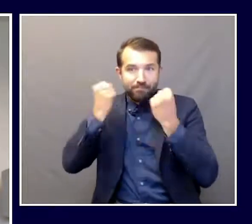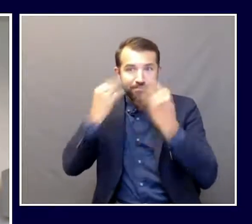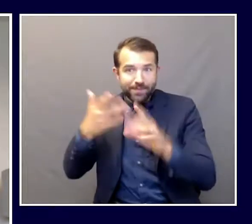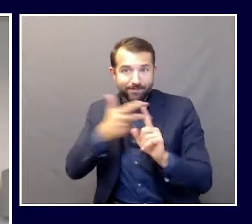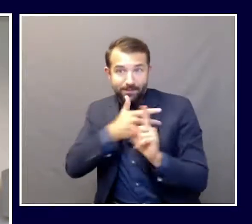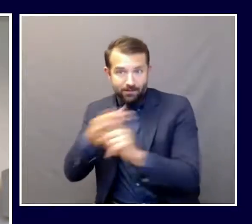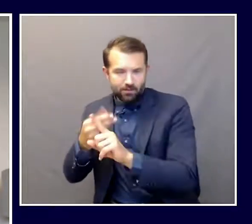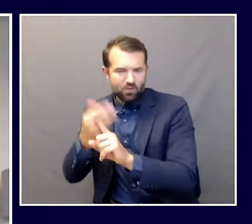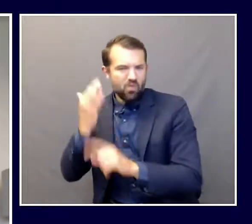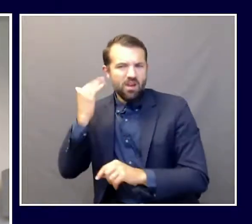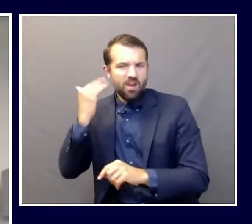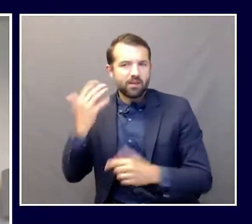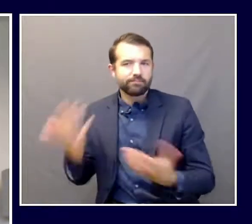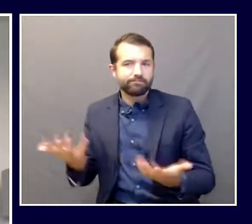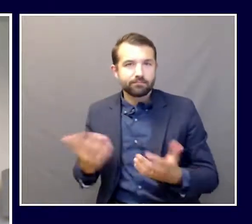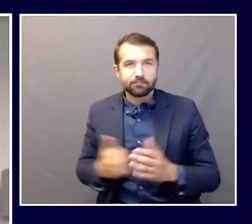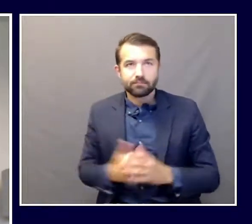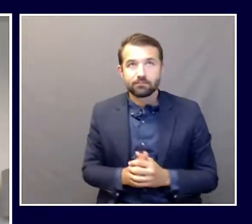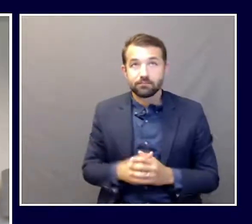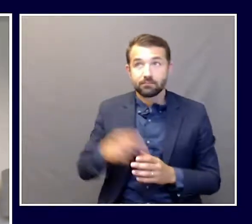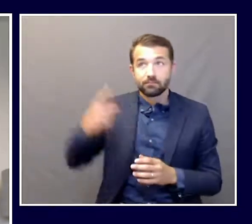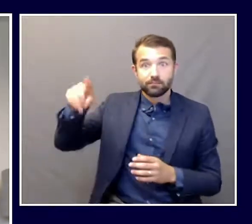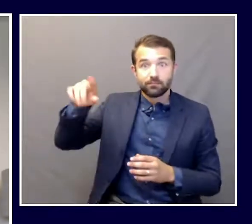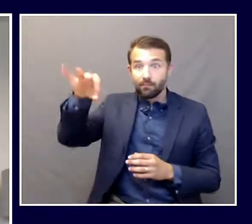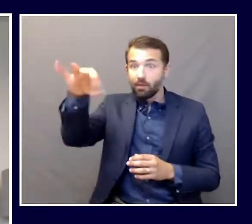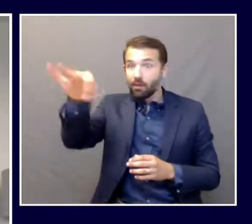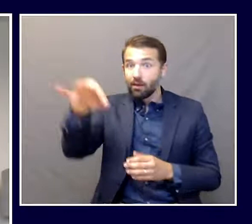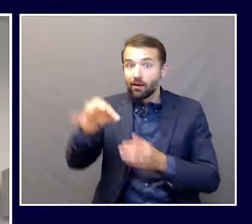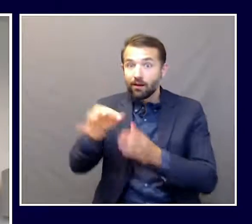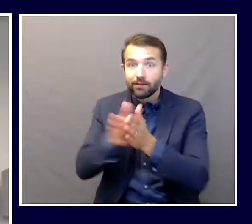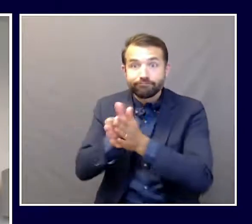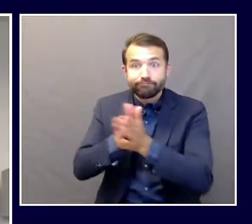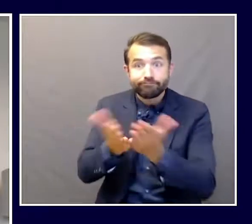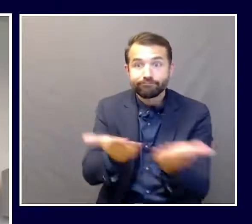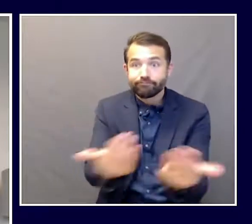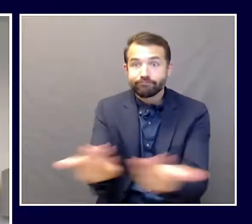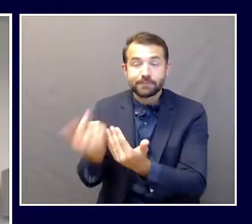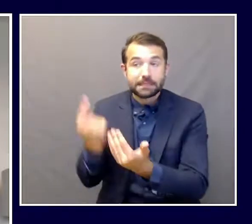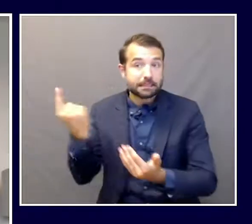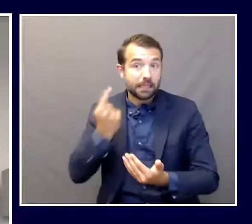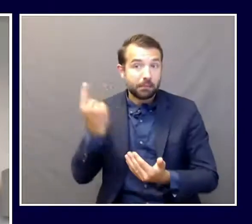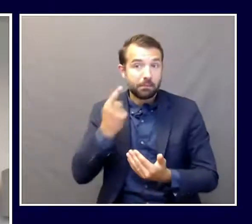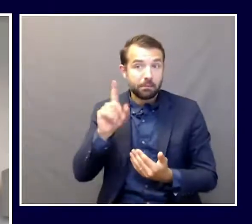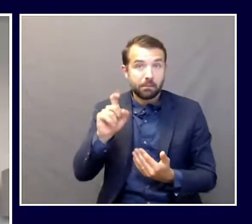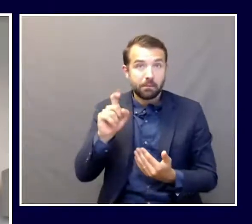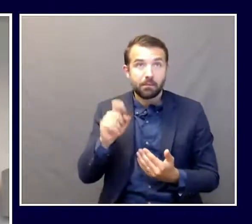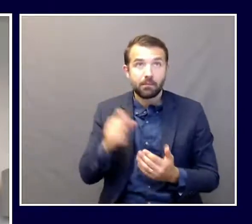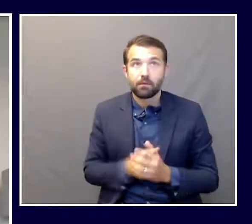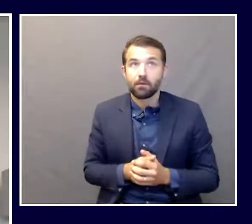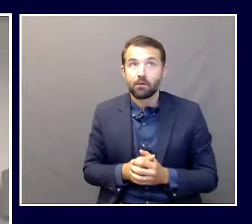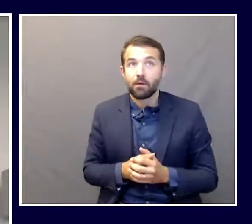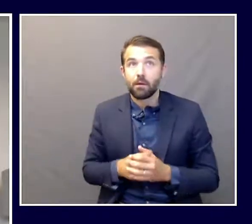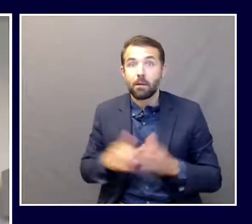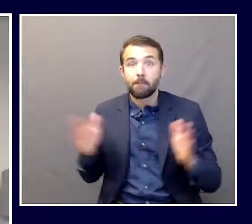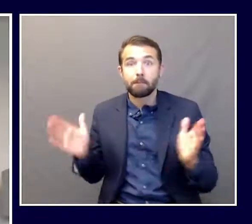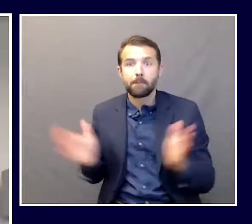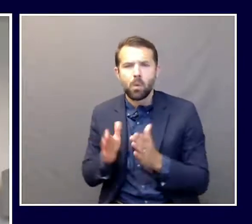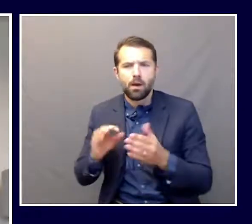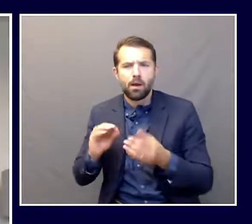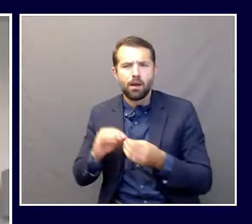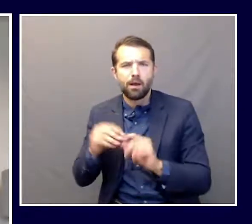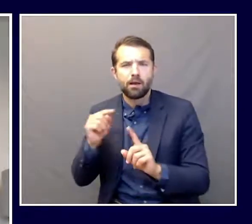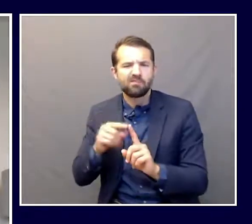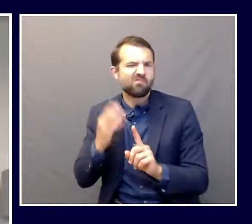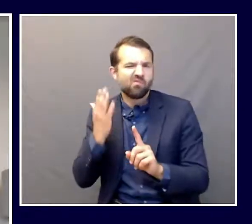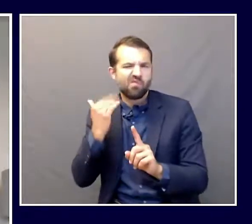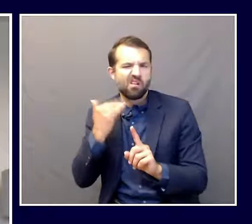noted, particularly St. Mary's, but CMMC as well, did catch my eye. Time will tell what the exact reasons for